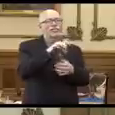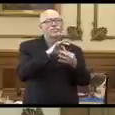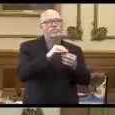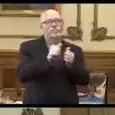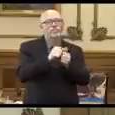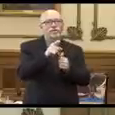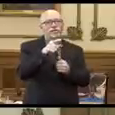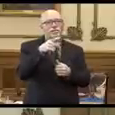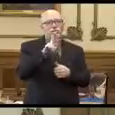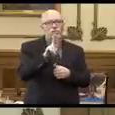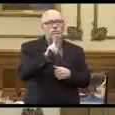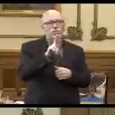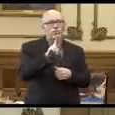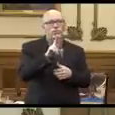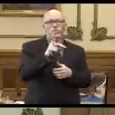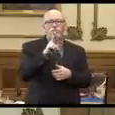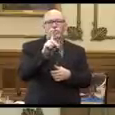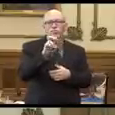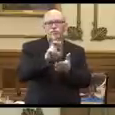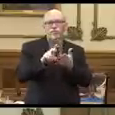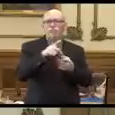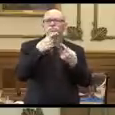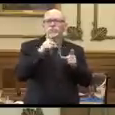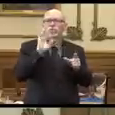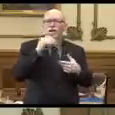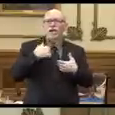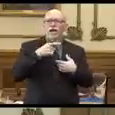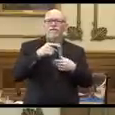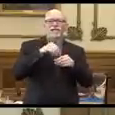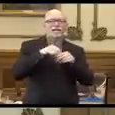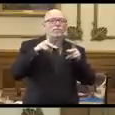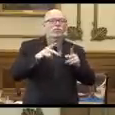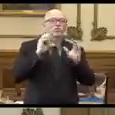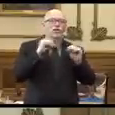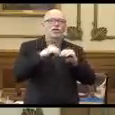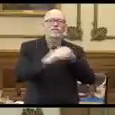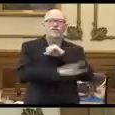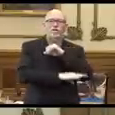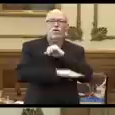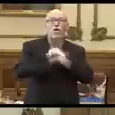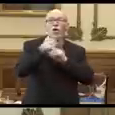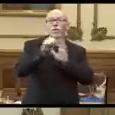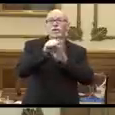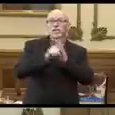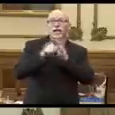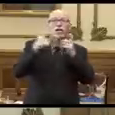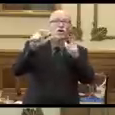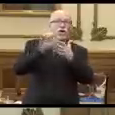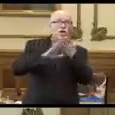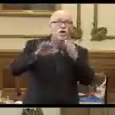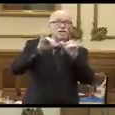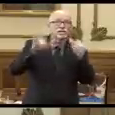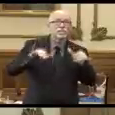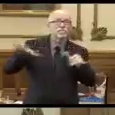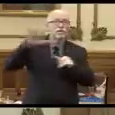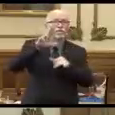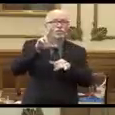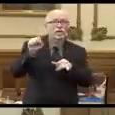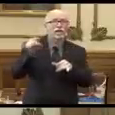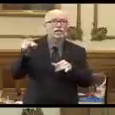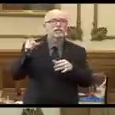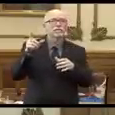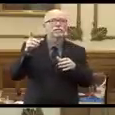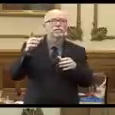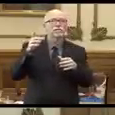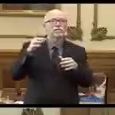Purdue University. They have announced that they plan on having in-person instruction in the fall. Other states and larger college systems across the country have